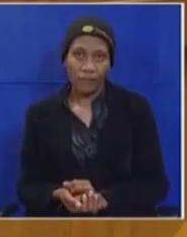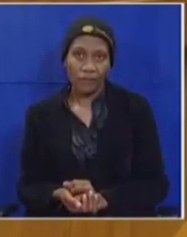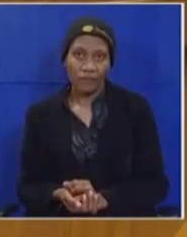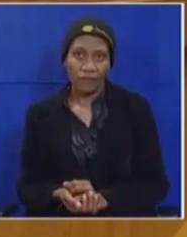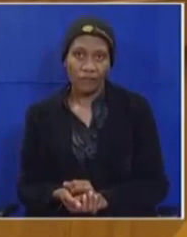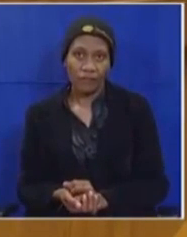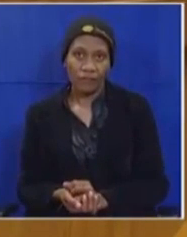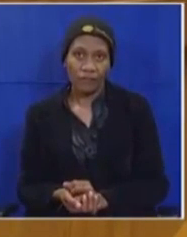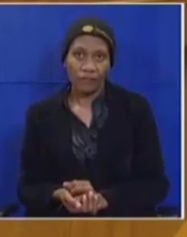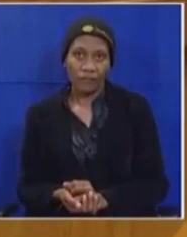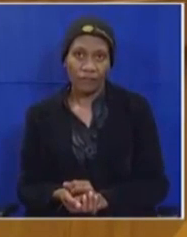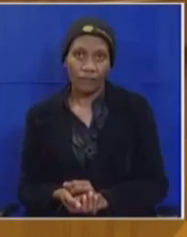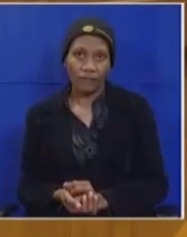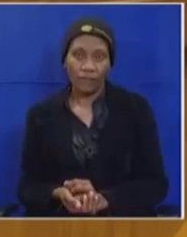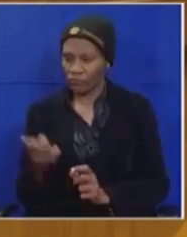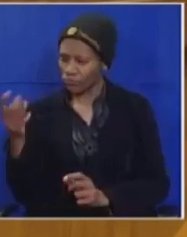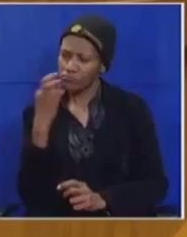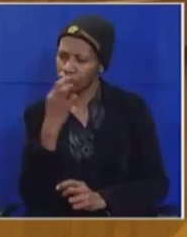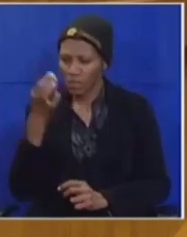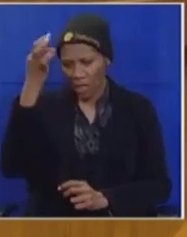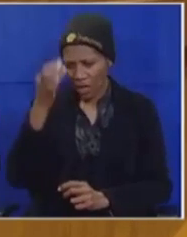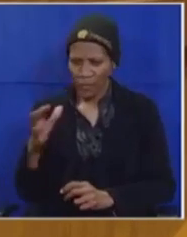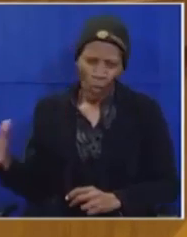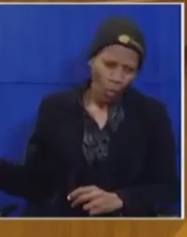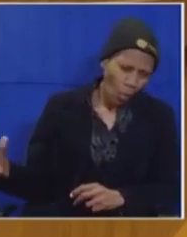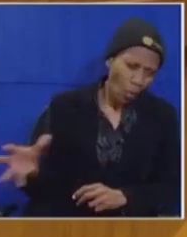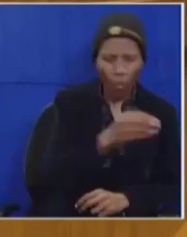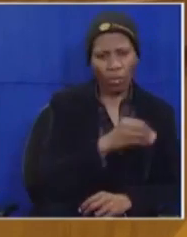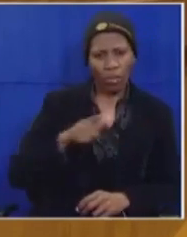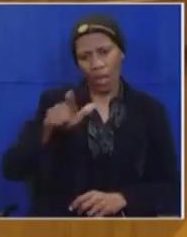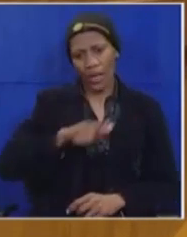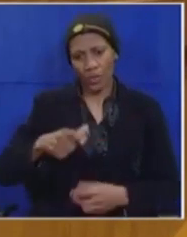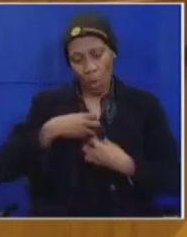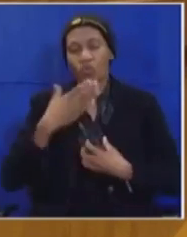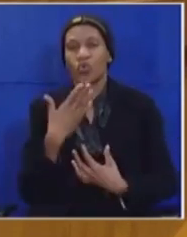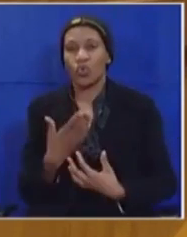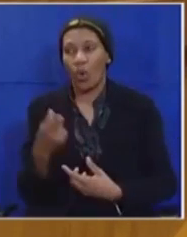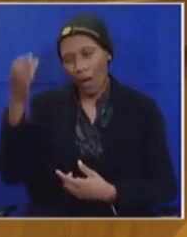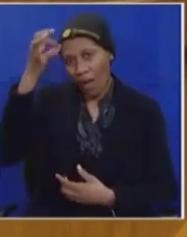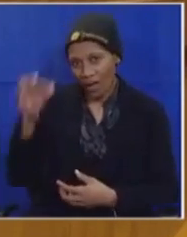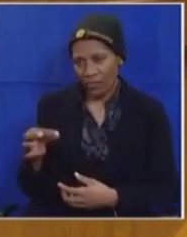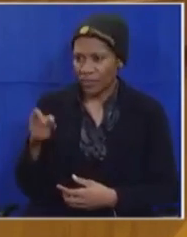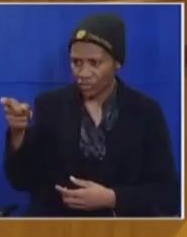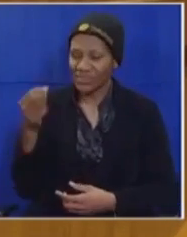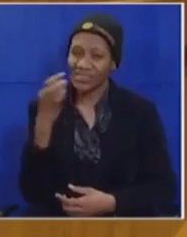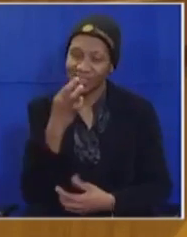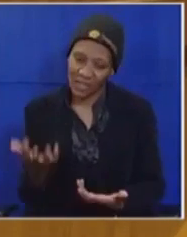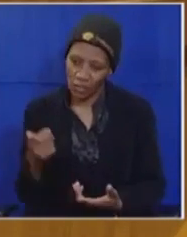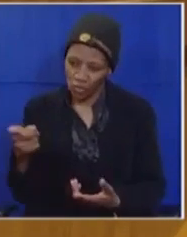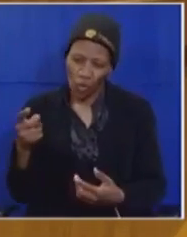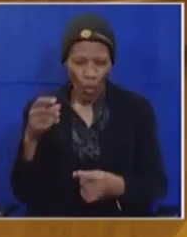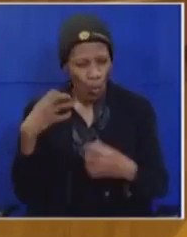to say that the state must own all the land is this fear that you have that our people will